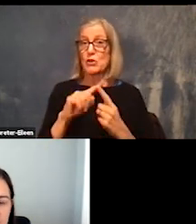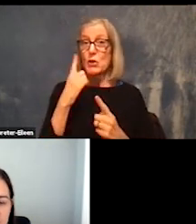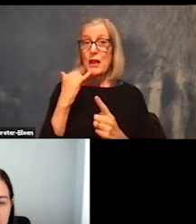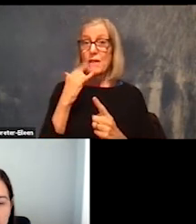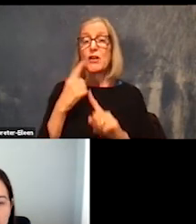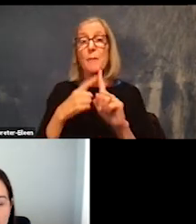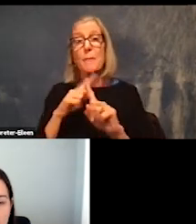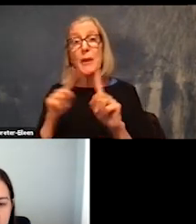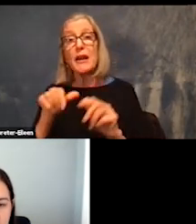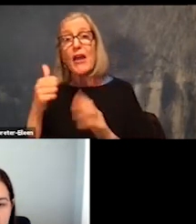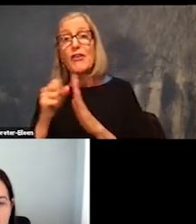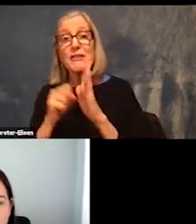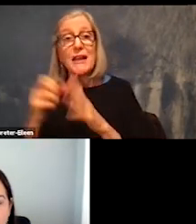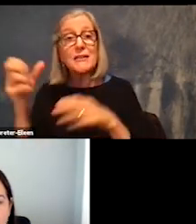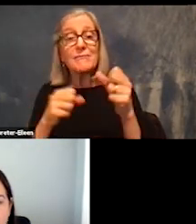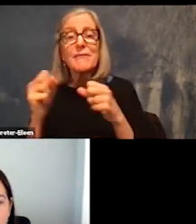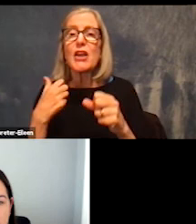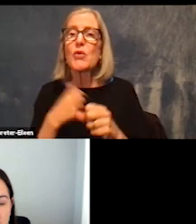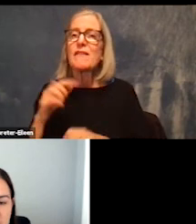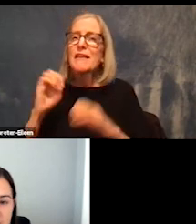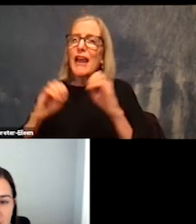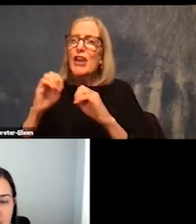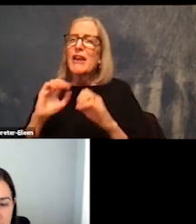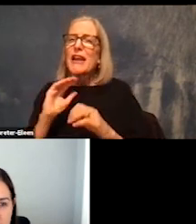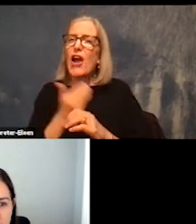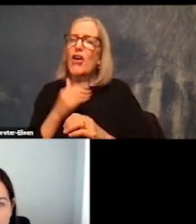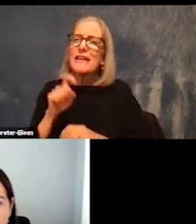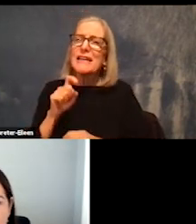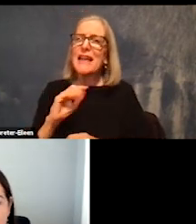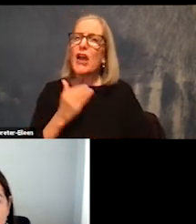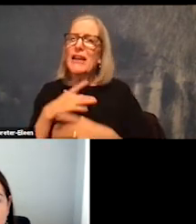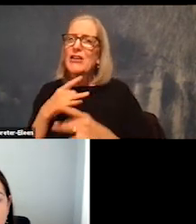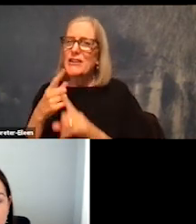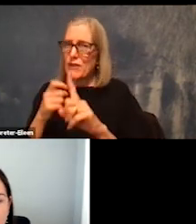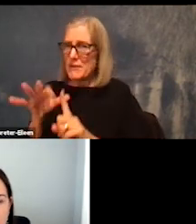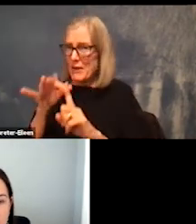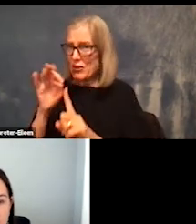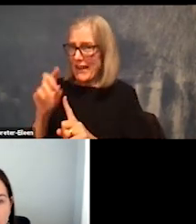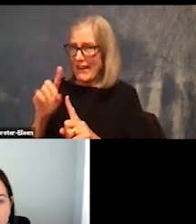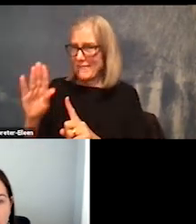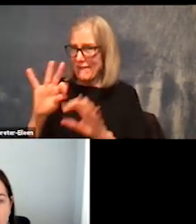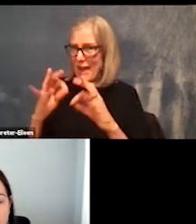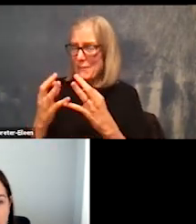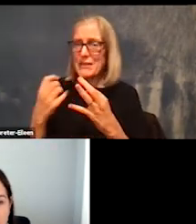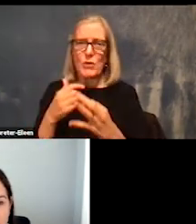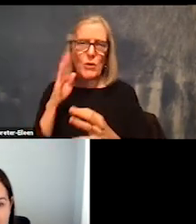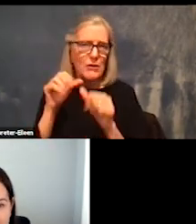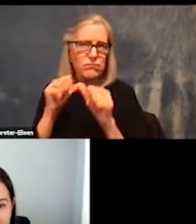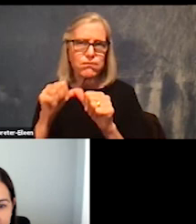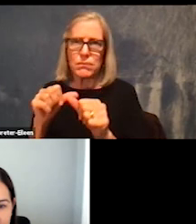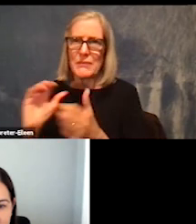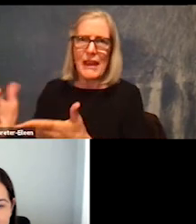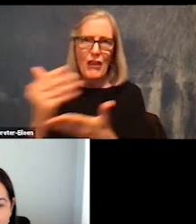topics and areas of need and interest related to special education and families, and this is ongoing work. So we always love your input